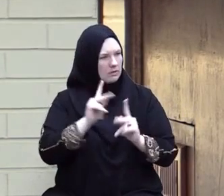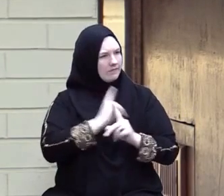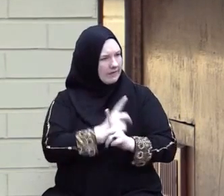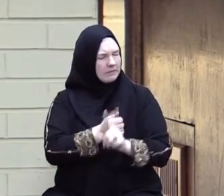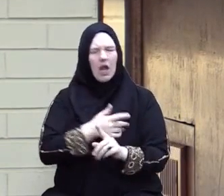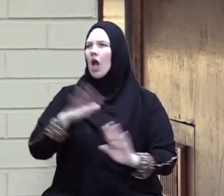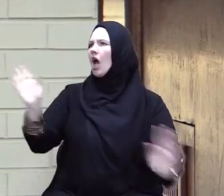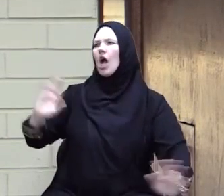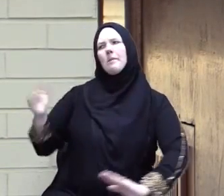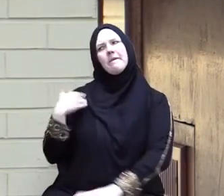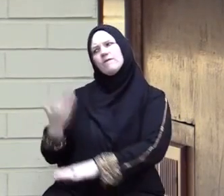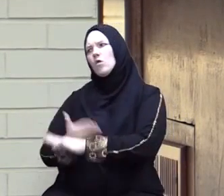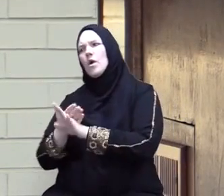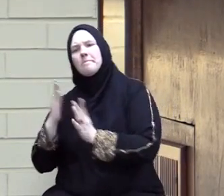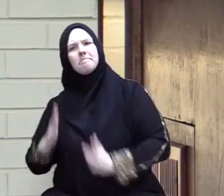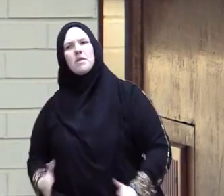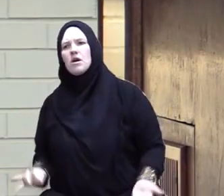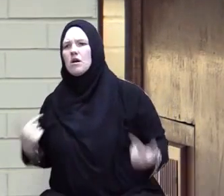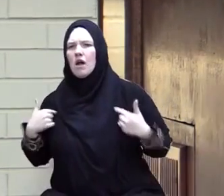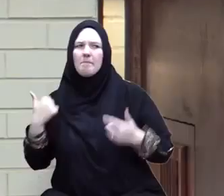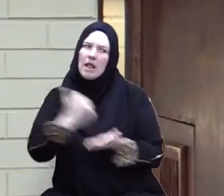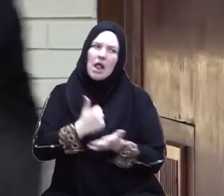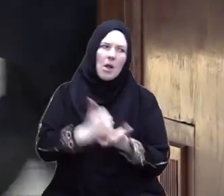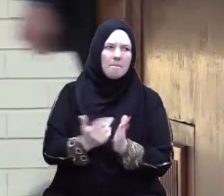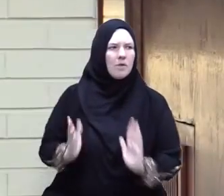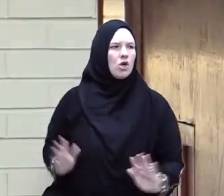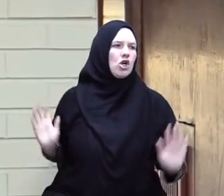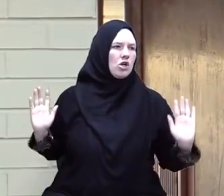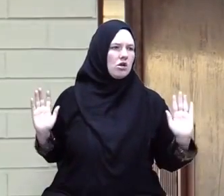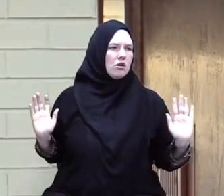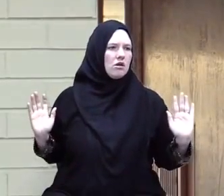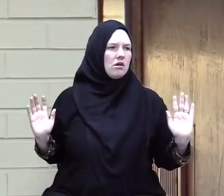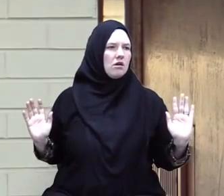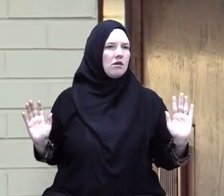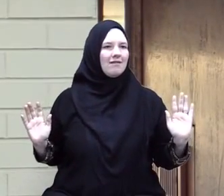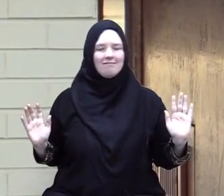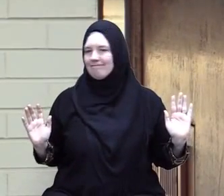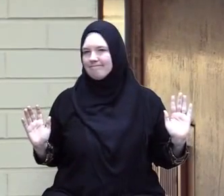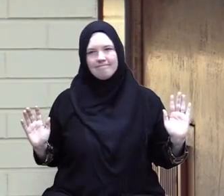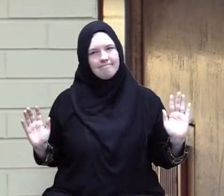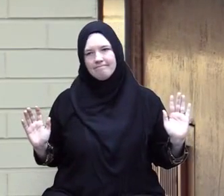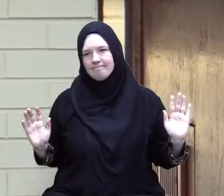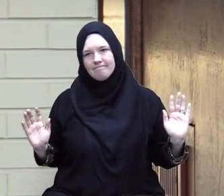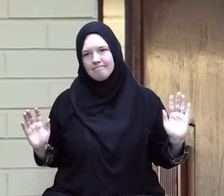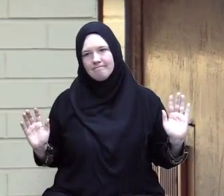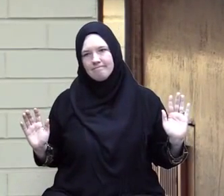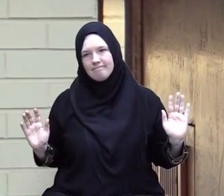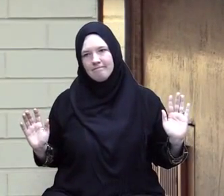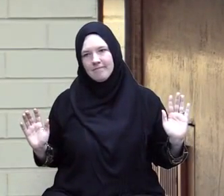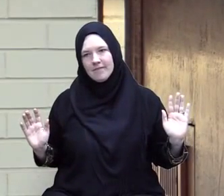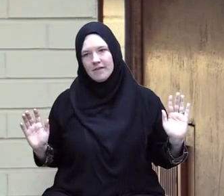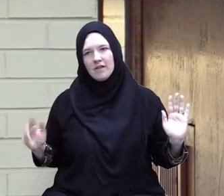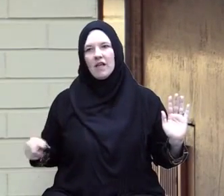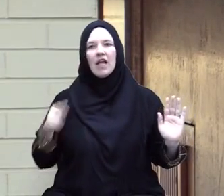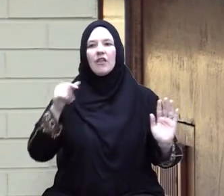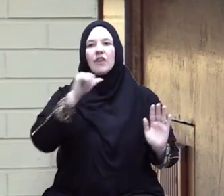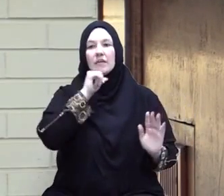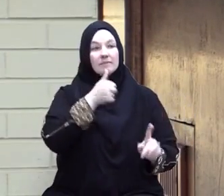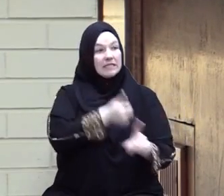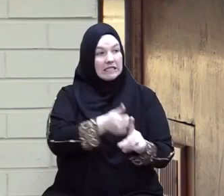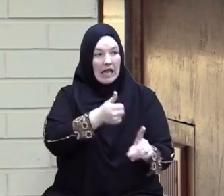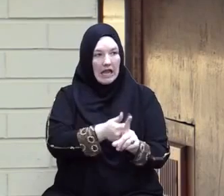we are only reformers. The Quran says, indeed, these are not the corrupt ones, but the corrupting